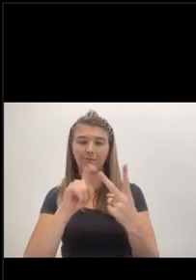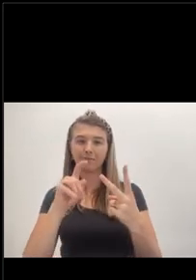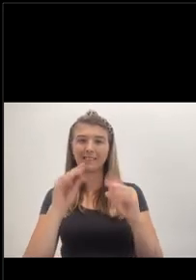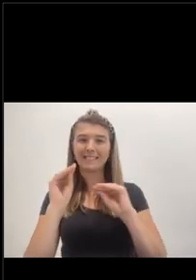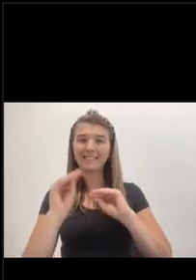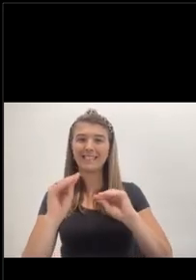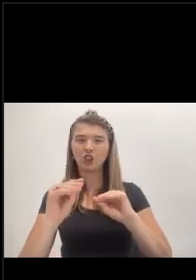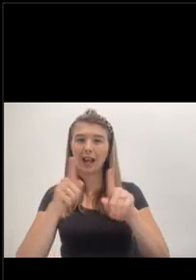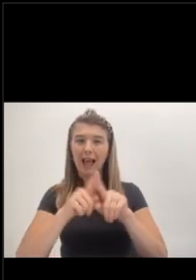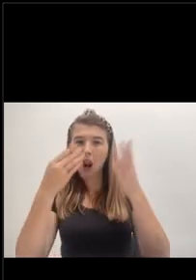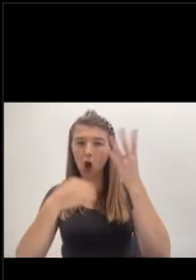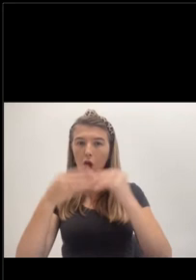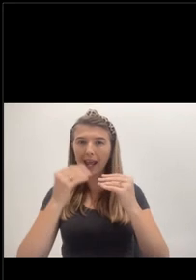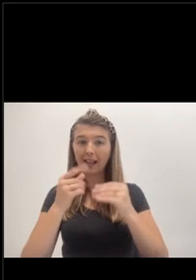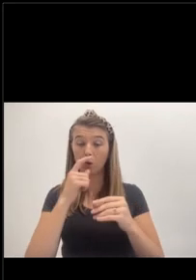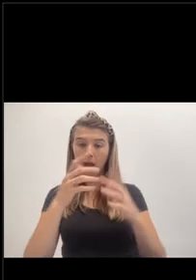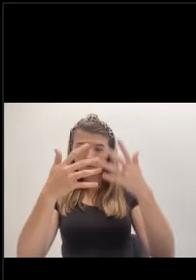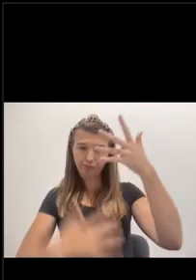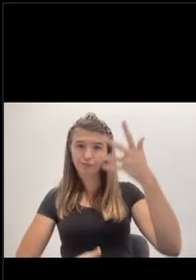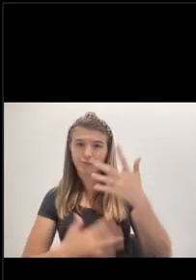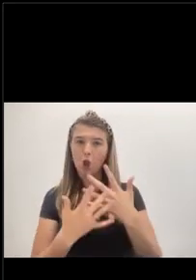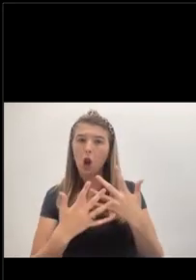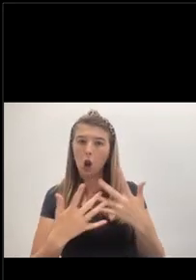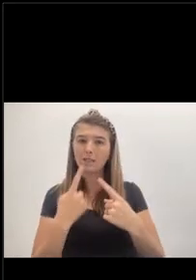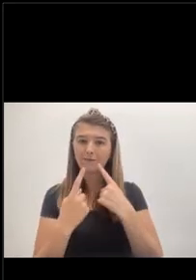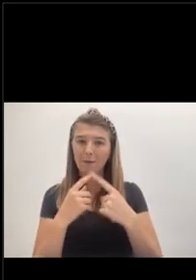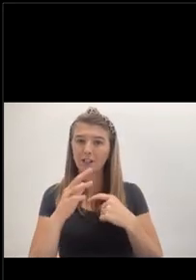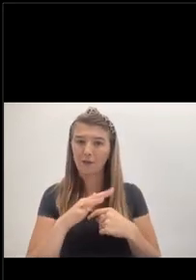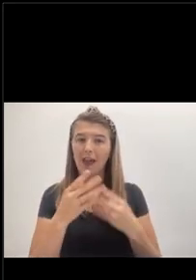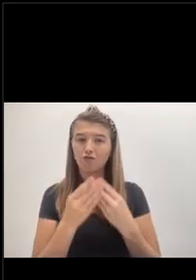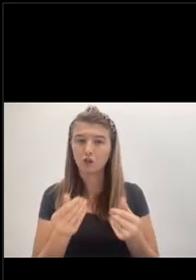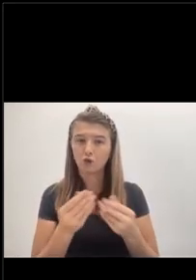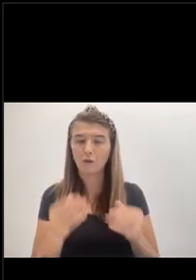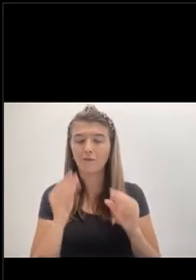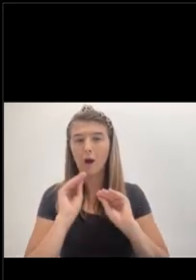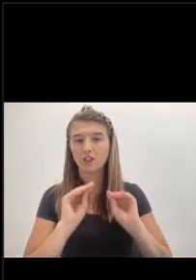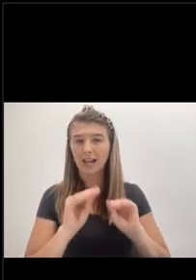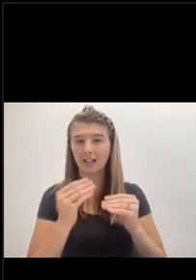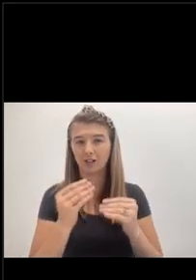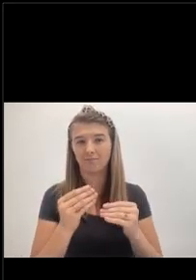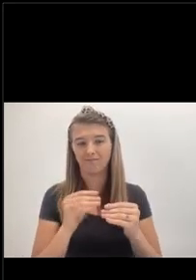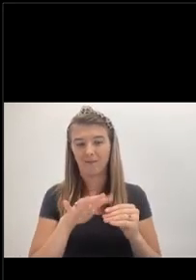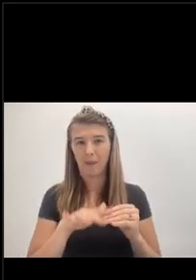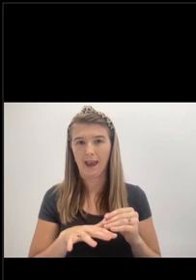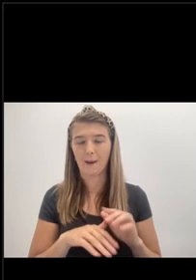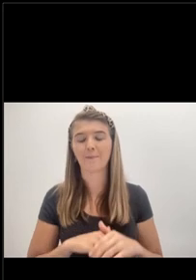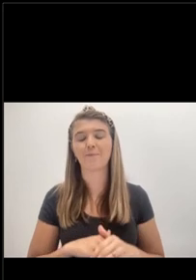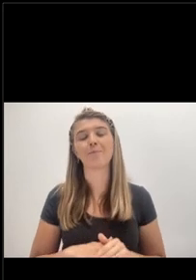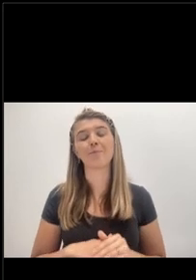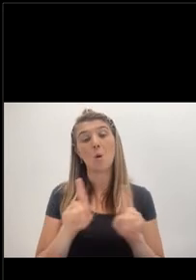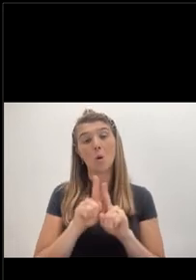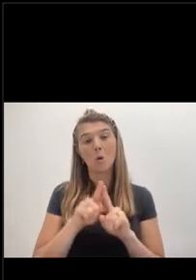education website, which has lots of information and resources on there. And as Ben said, there will also be a recording of this